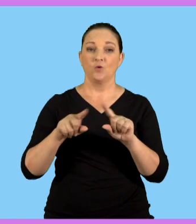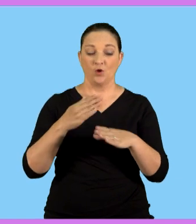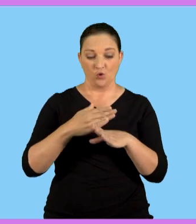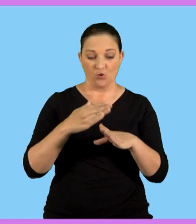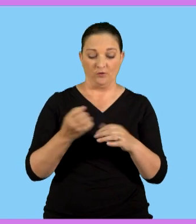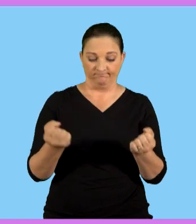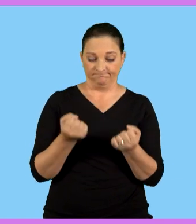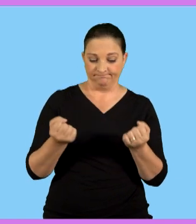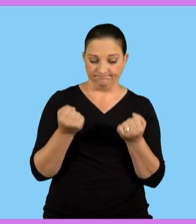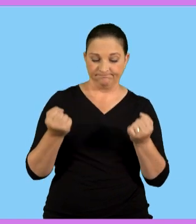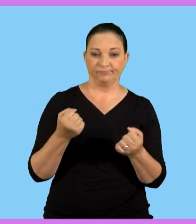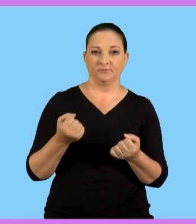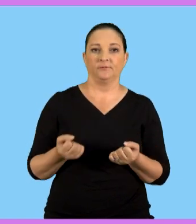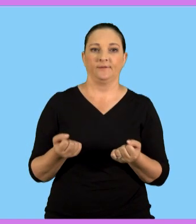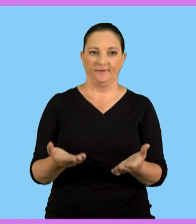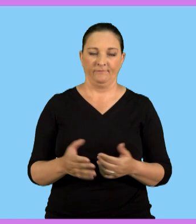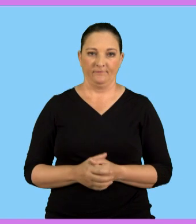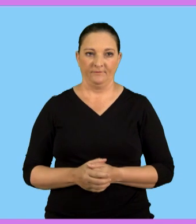employee for services rendered.